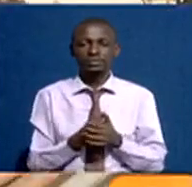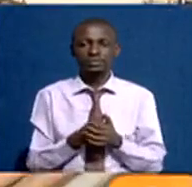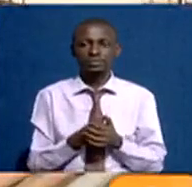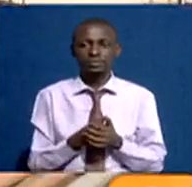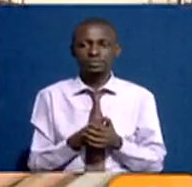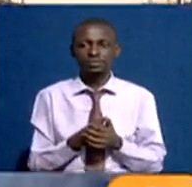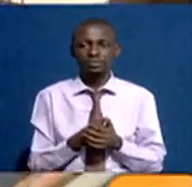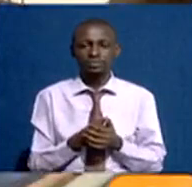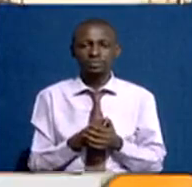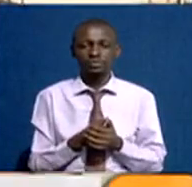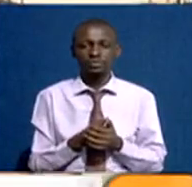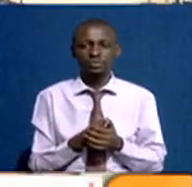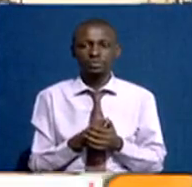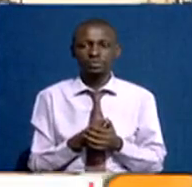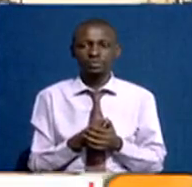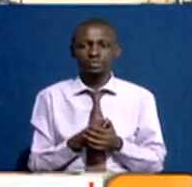fault